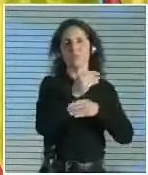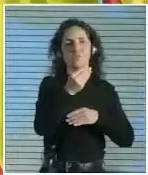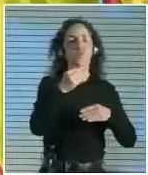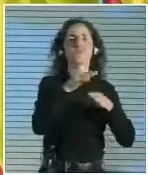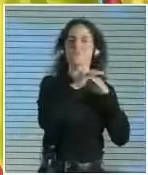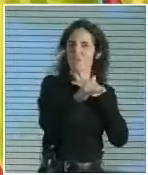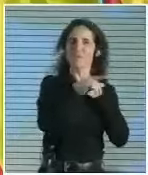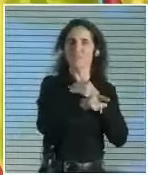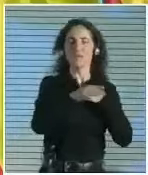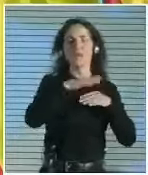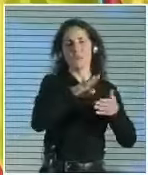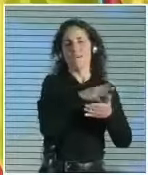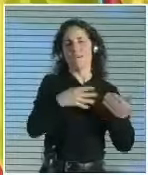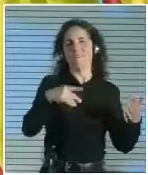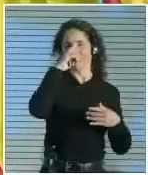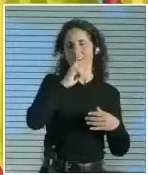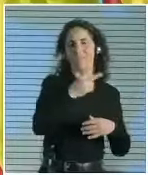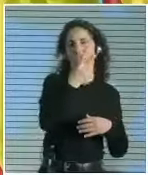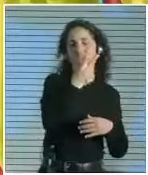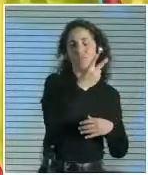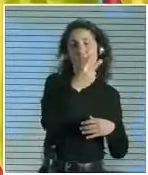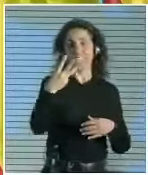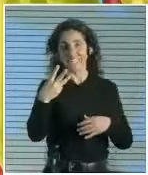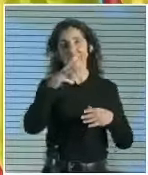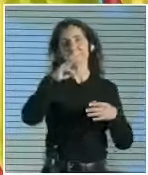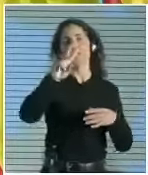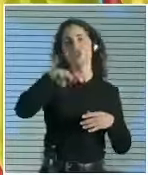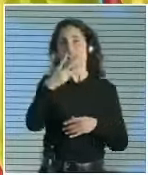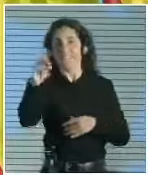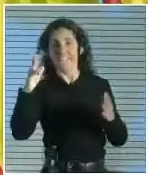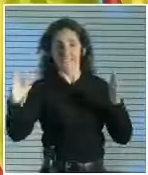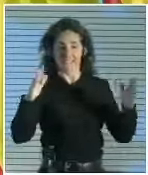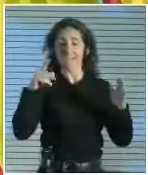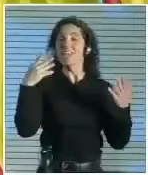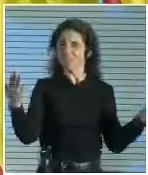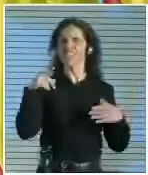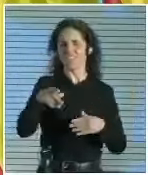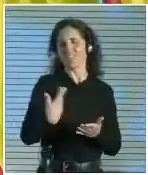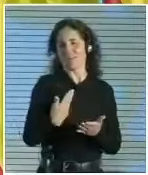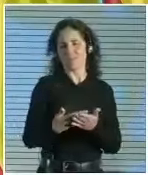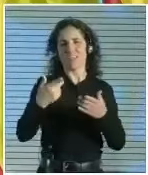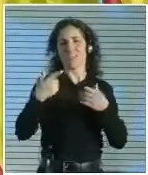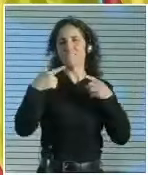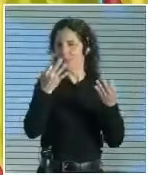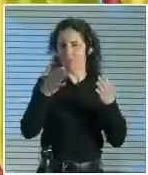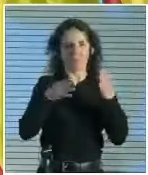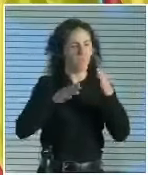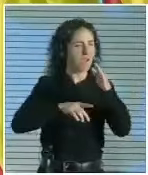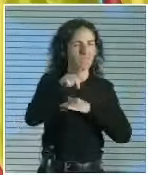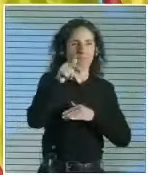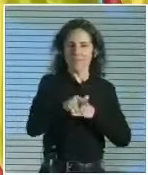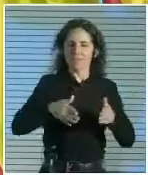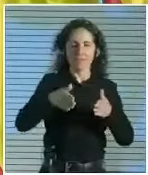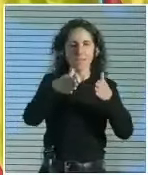our sector to continue advancing in this direction with support from environment. I'm going